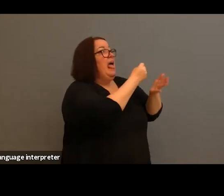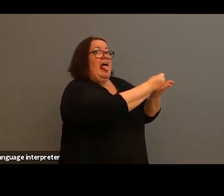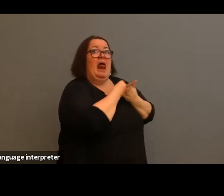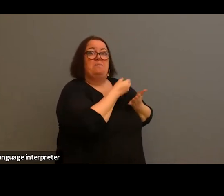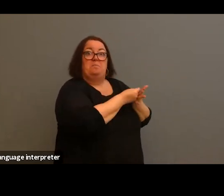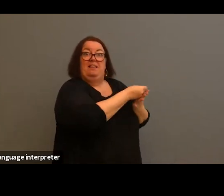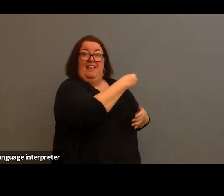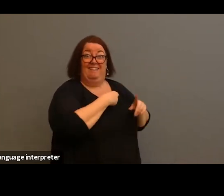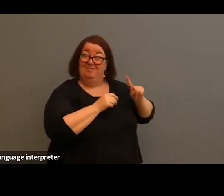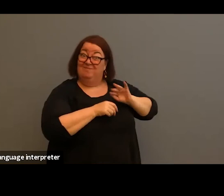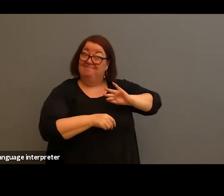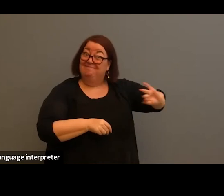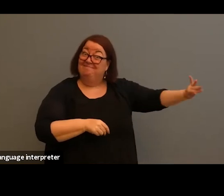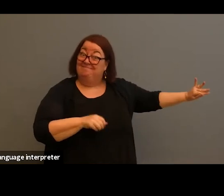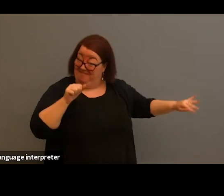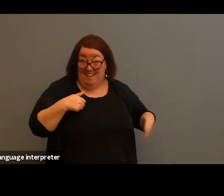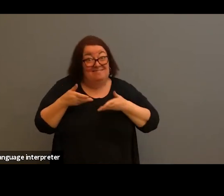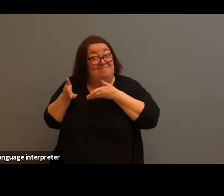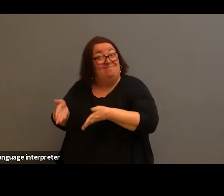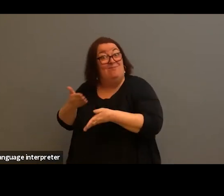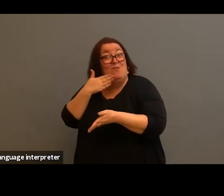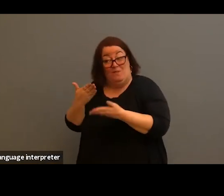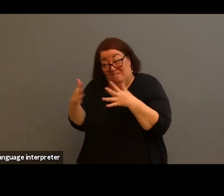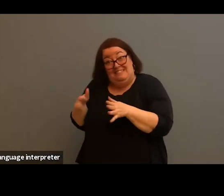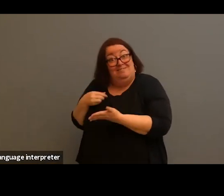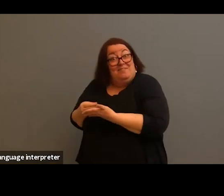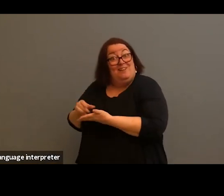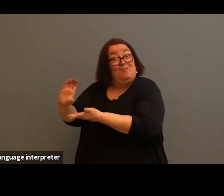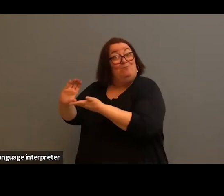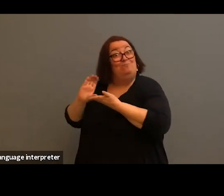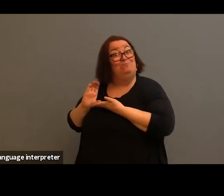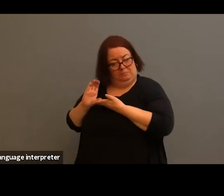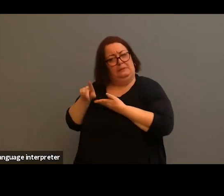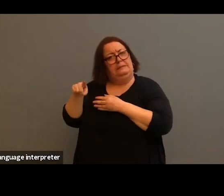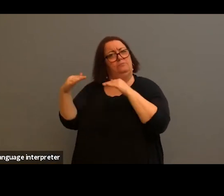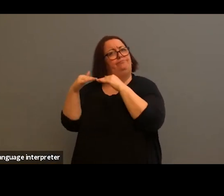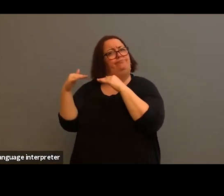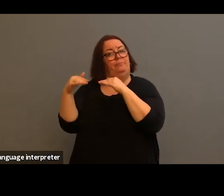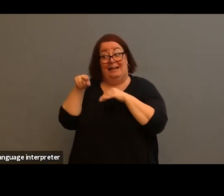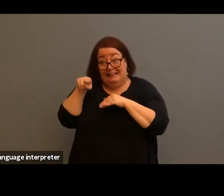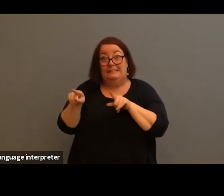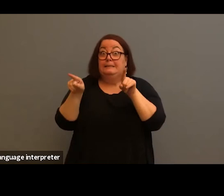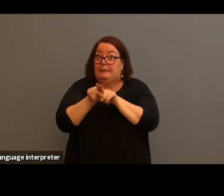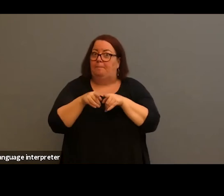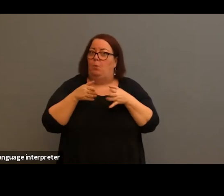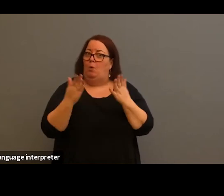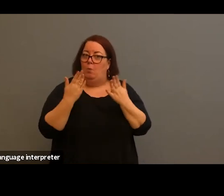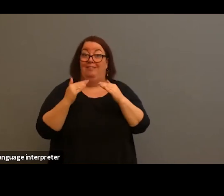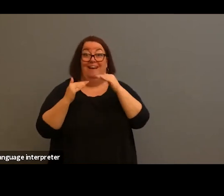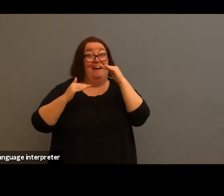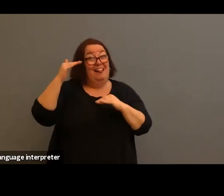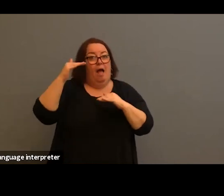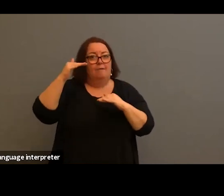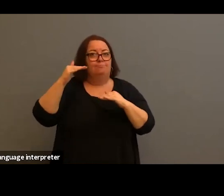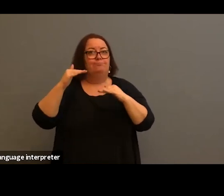to participation and non-discrimination. Those address access to justice, access to health, and education.